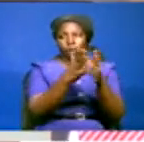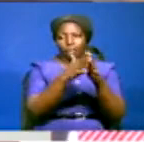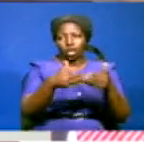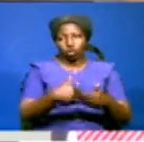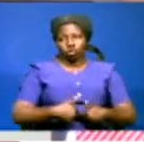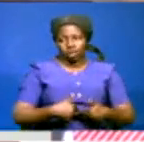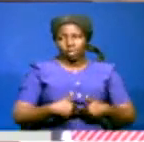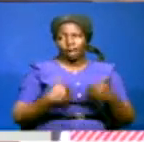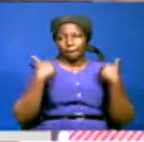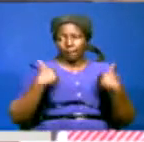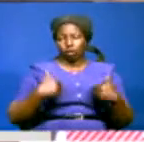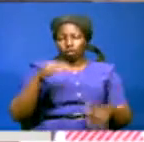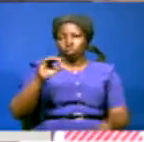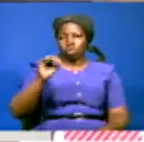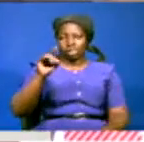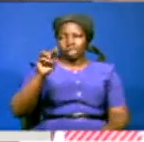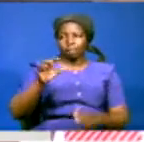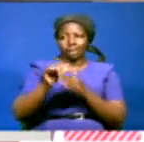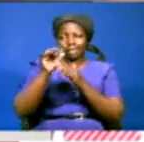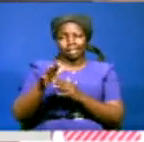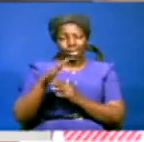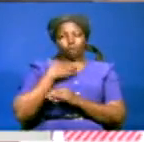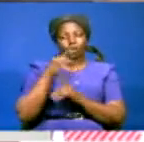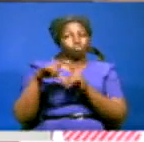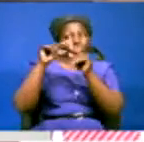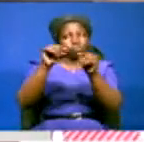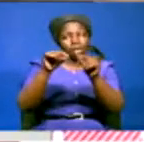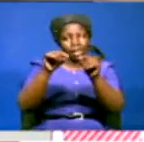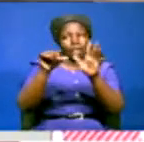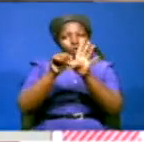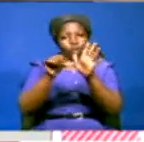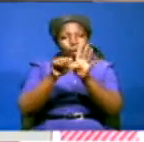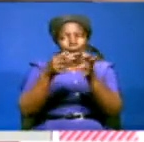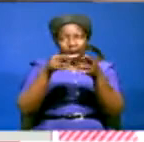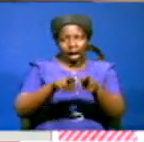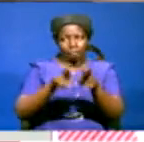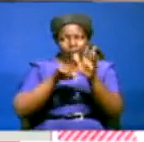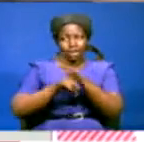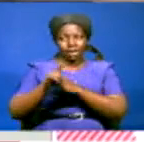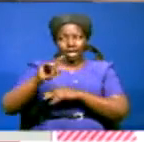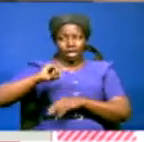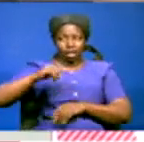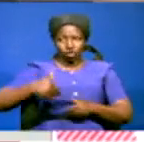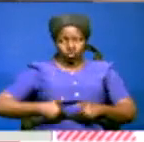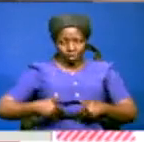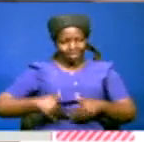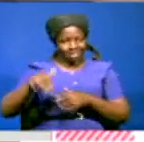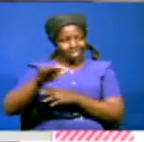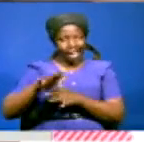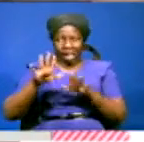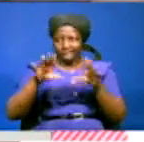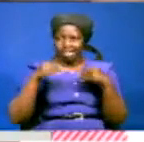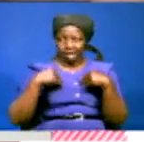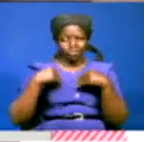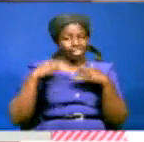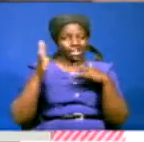wa chama cha ODM. Hii mchezo ambayo imeanza kufanyika kwa upande wa youth hatutakubali. Sababu Amos